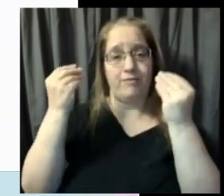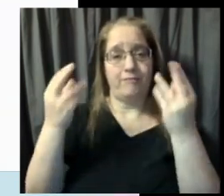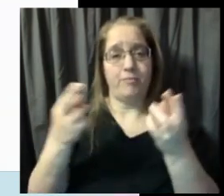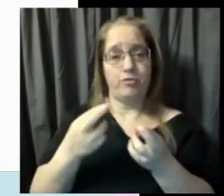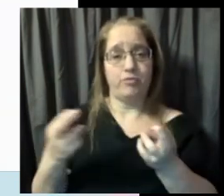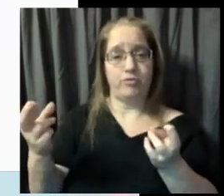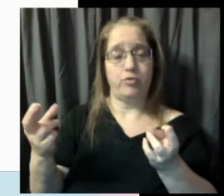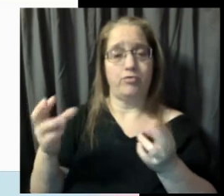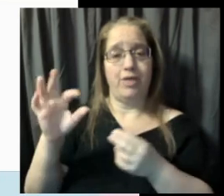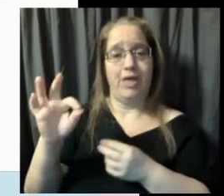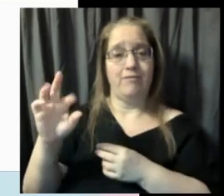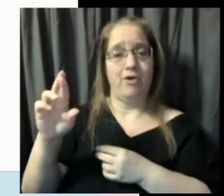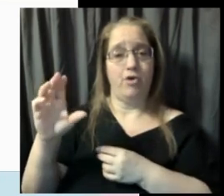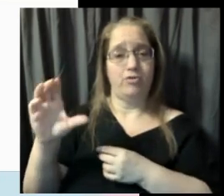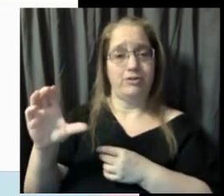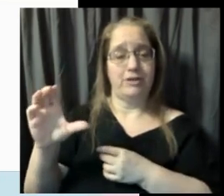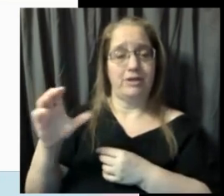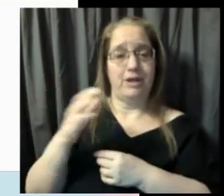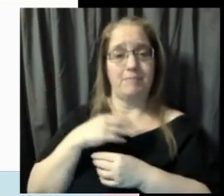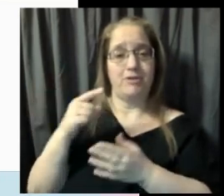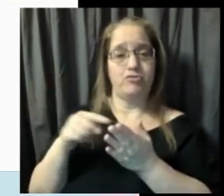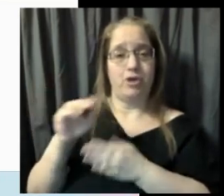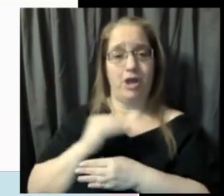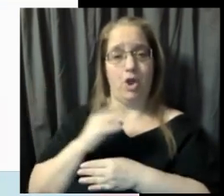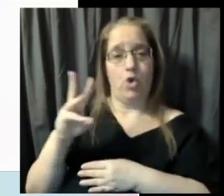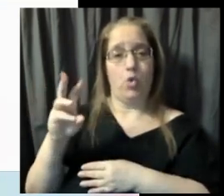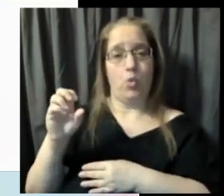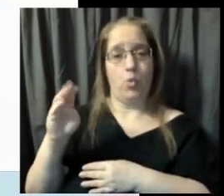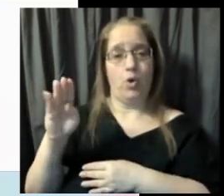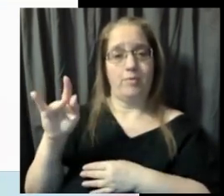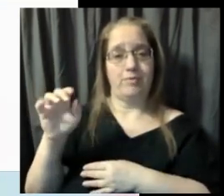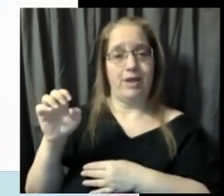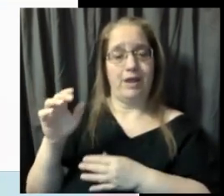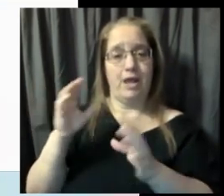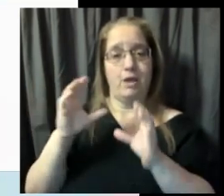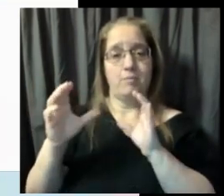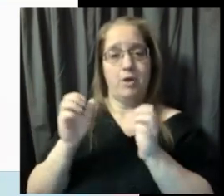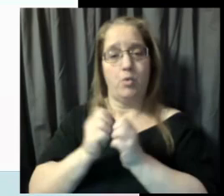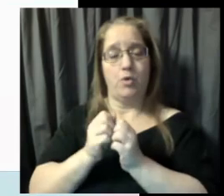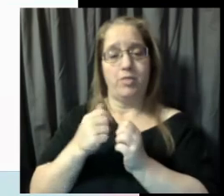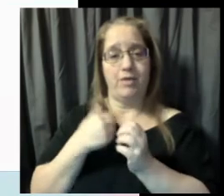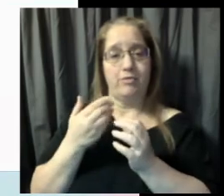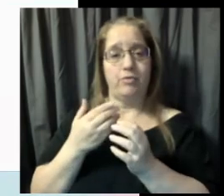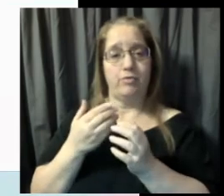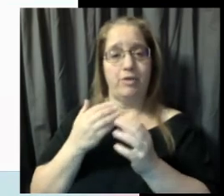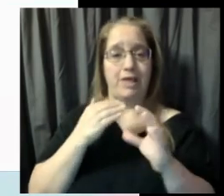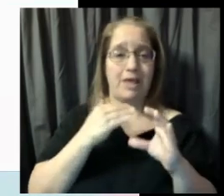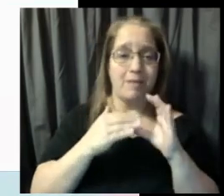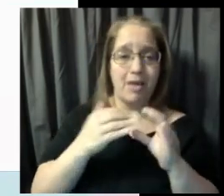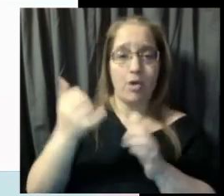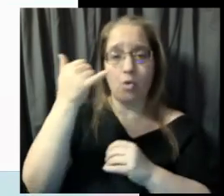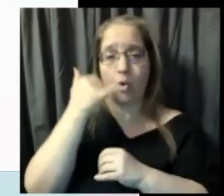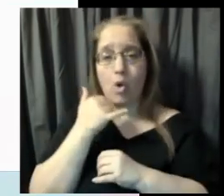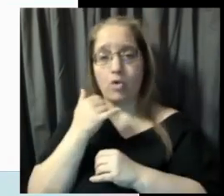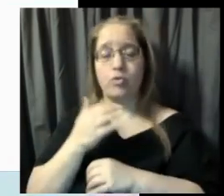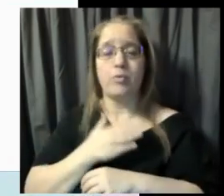information and resources with the FRC. Please check our website and also communicate with us via email or over the phone. We'll be happy